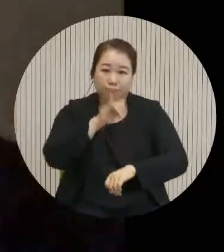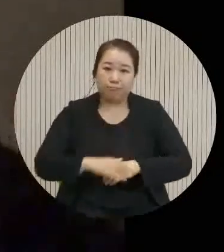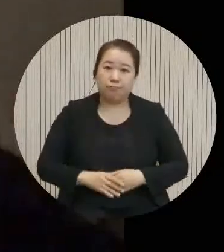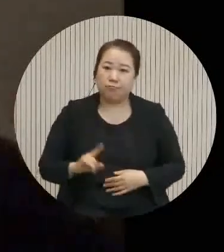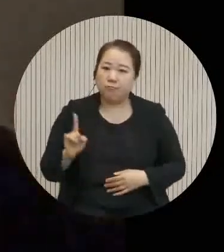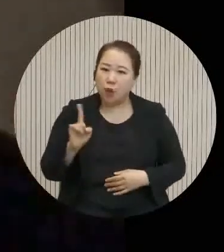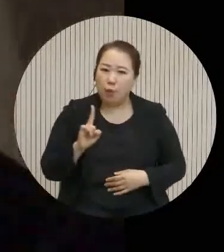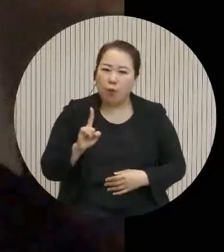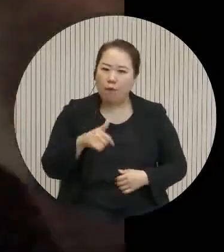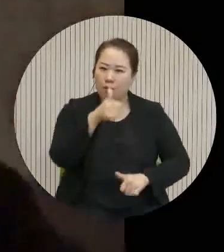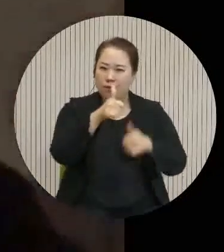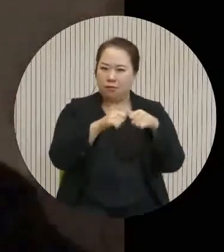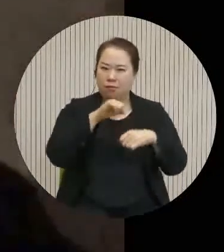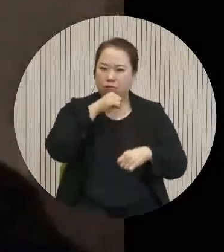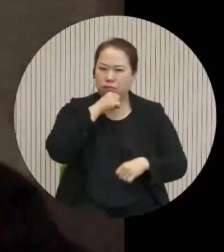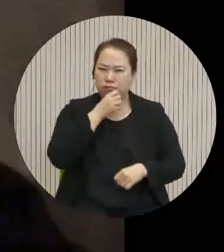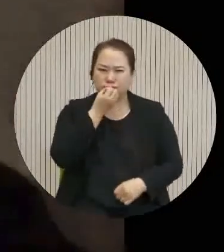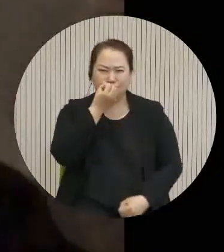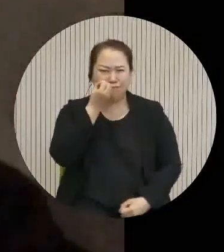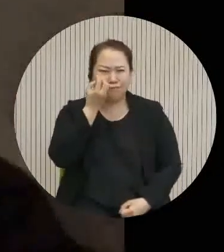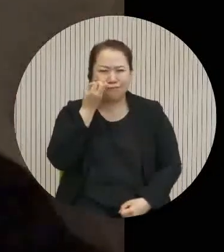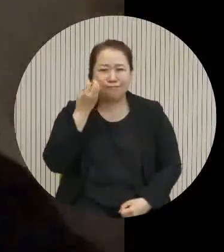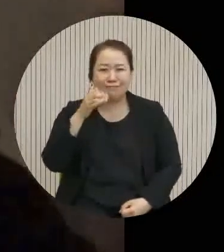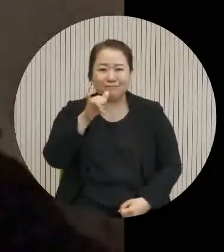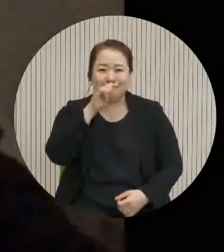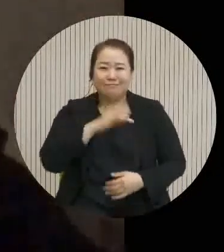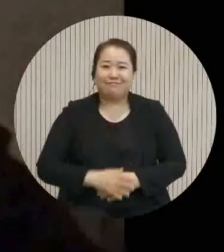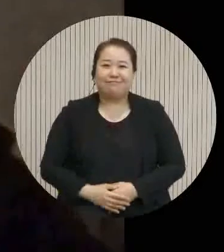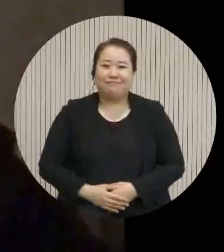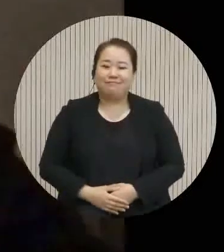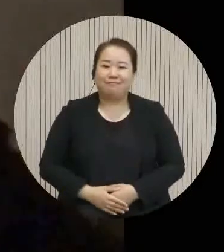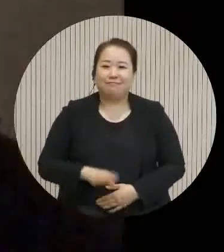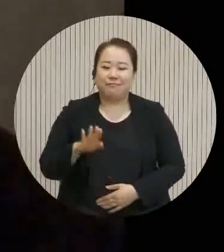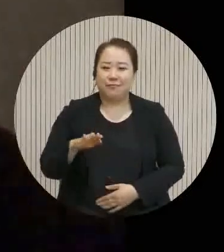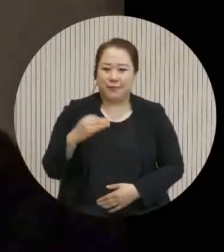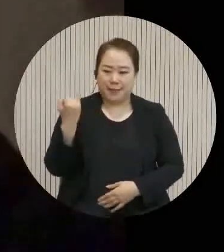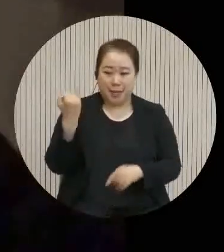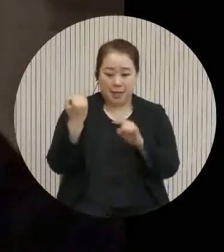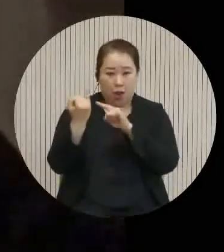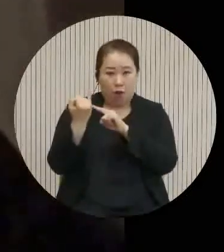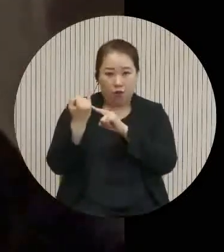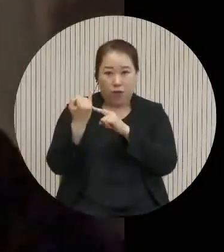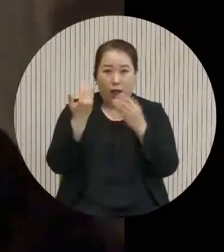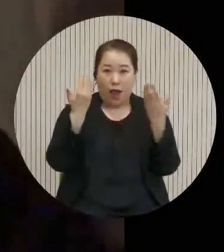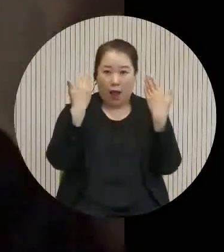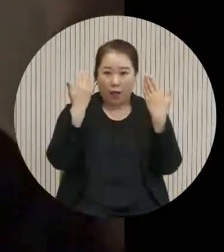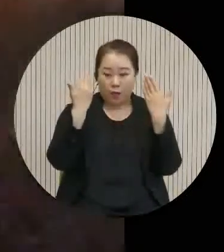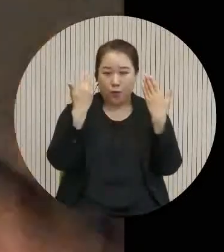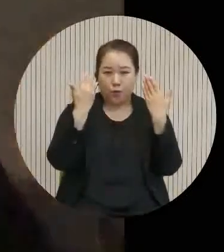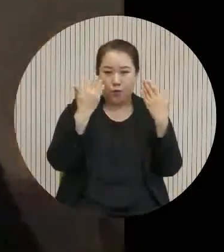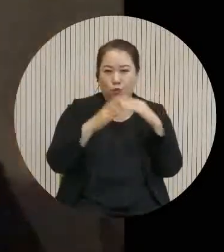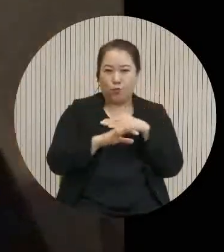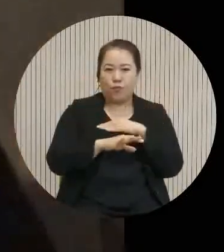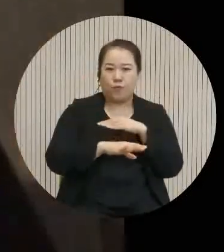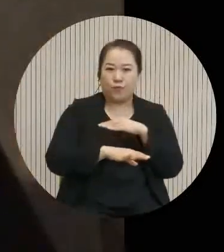English reading test at the beginning of the year. You took another English reading test at the end of the year.